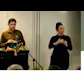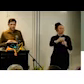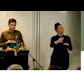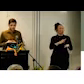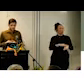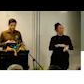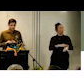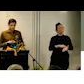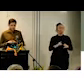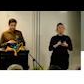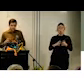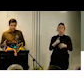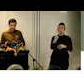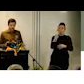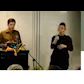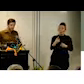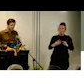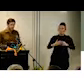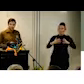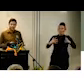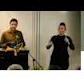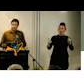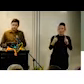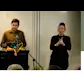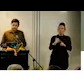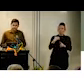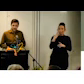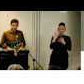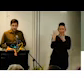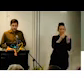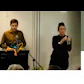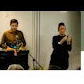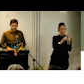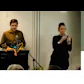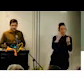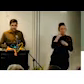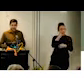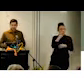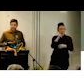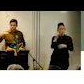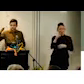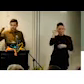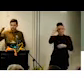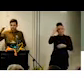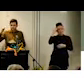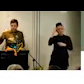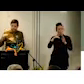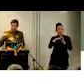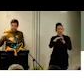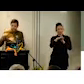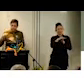one of the biggest changes that occur during our sleep as we get older is that our brainwave